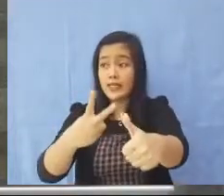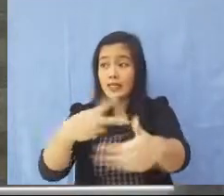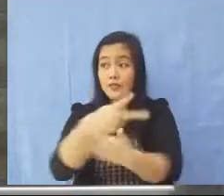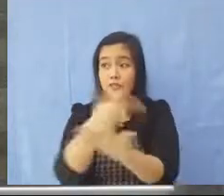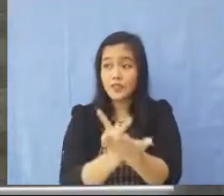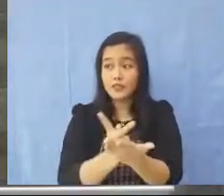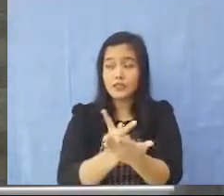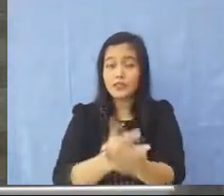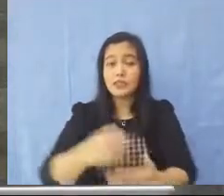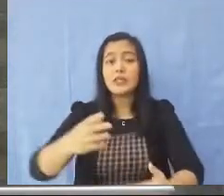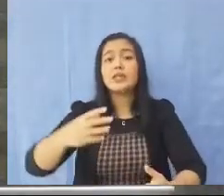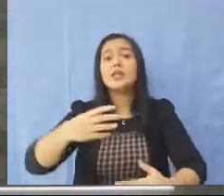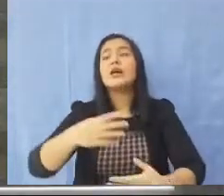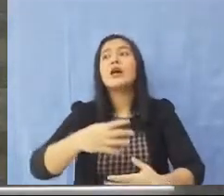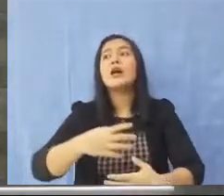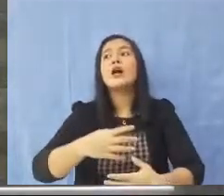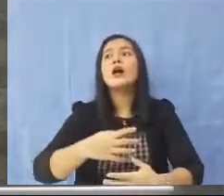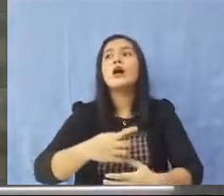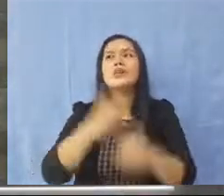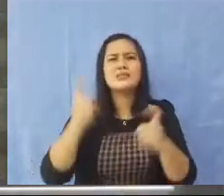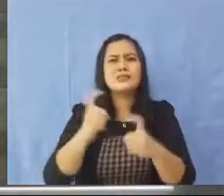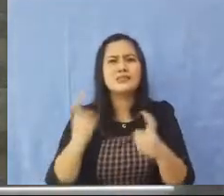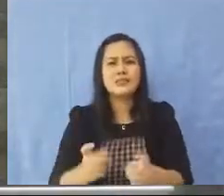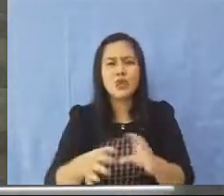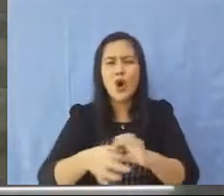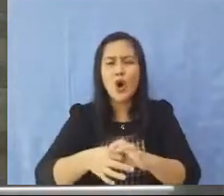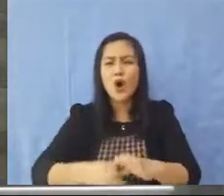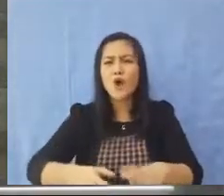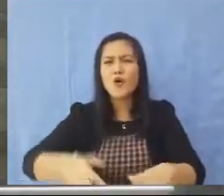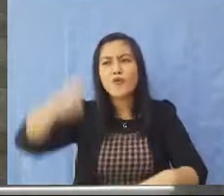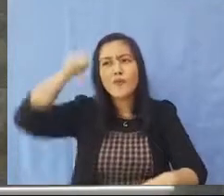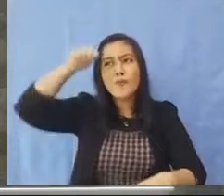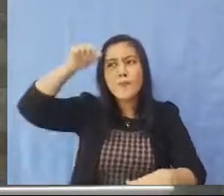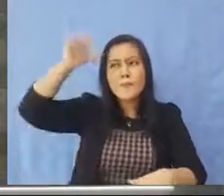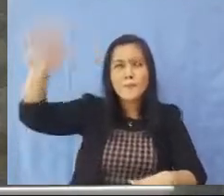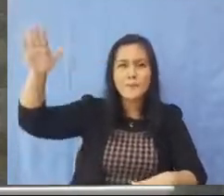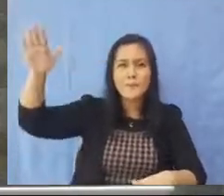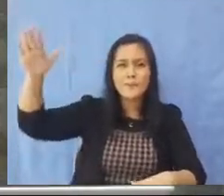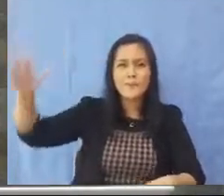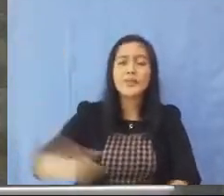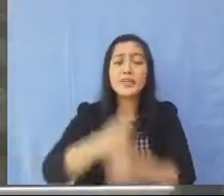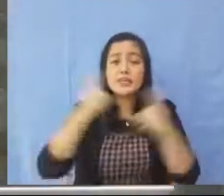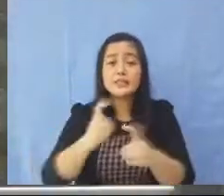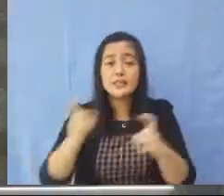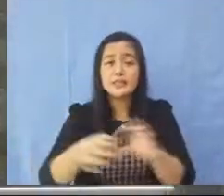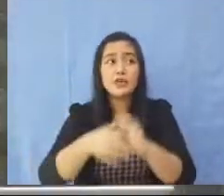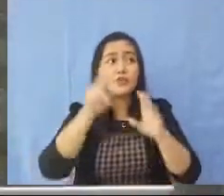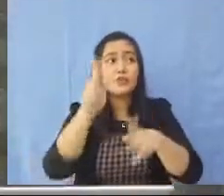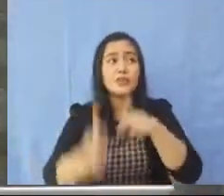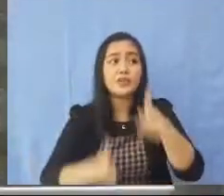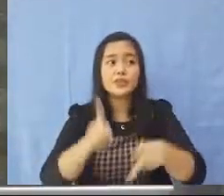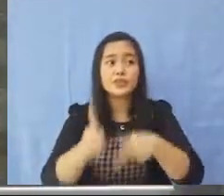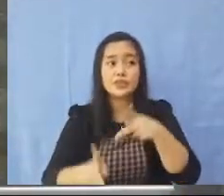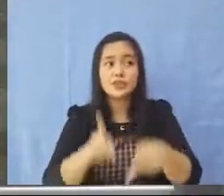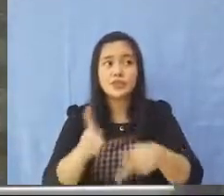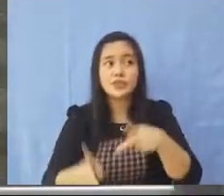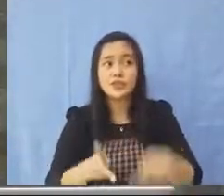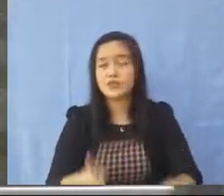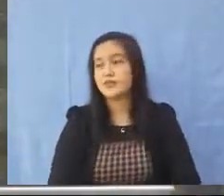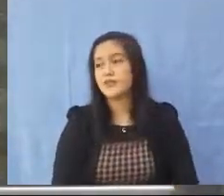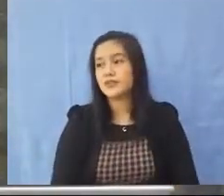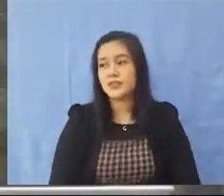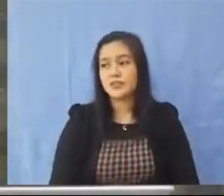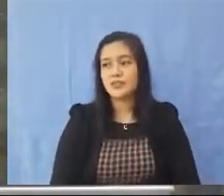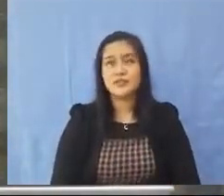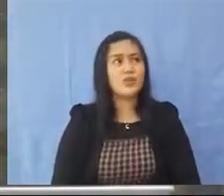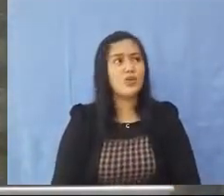third part is the condemnation. Corrupt na eh, di ba? Now, the third part na makikita po natin na mabigat